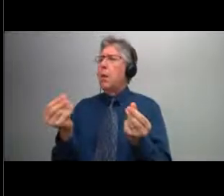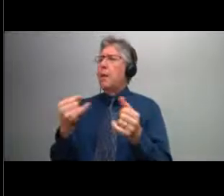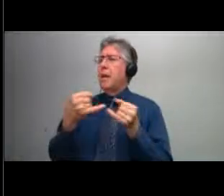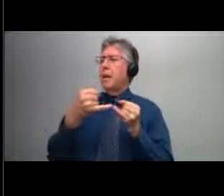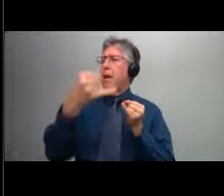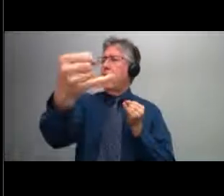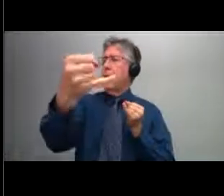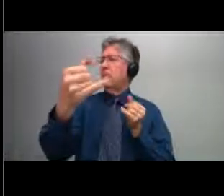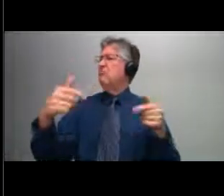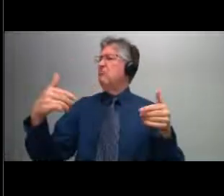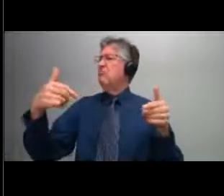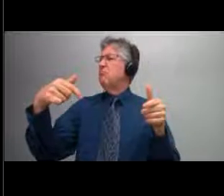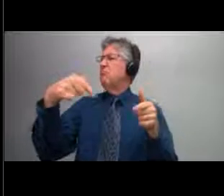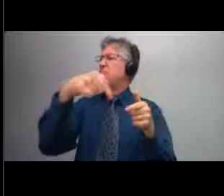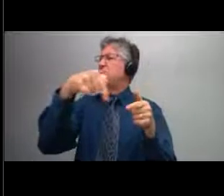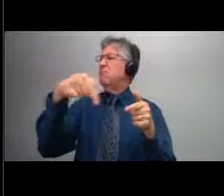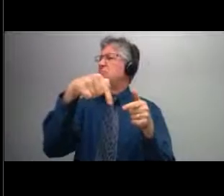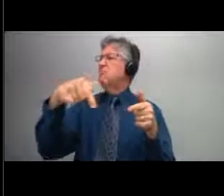Street?